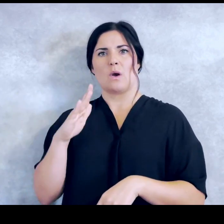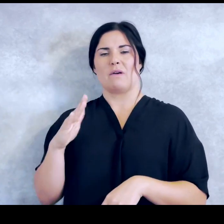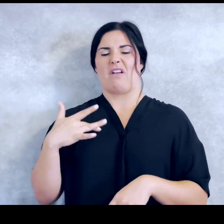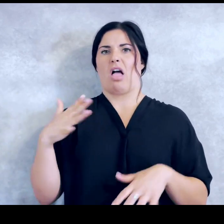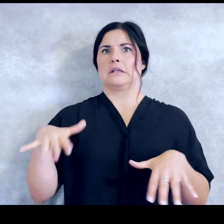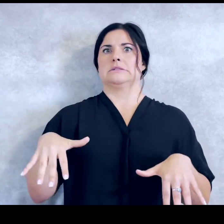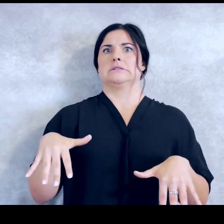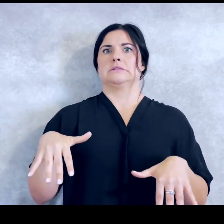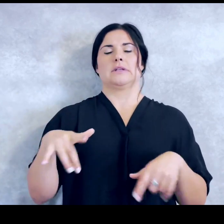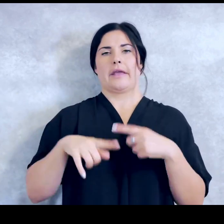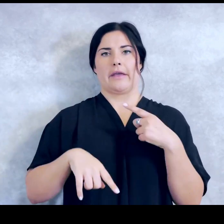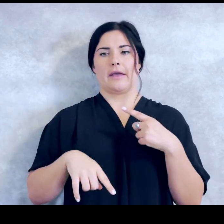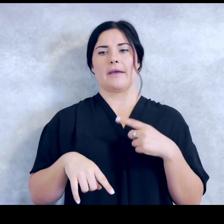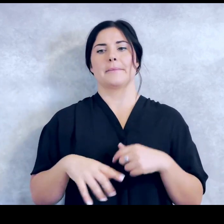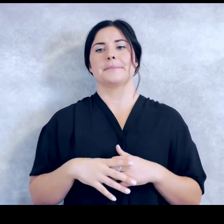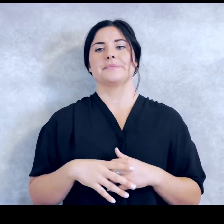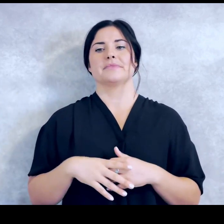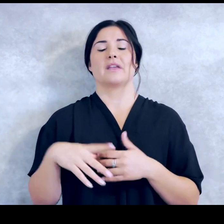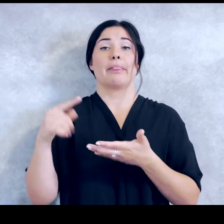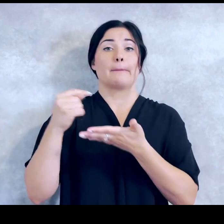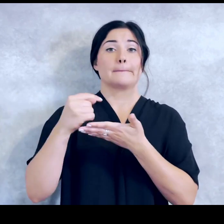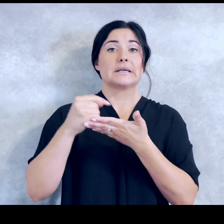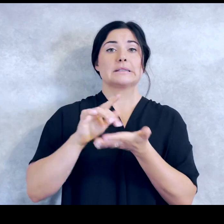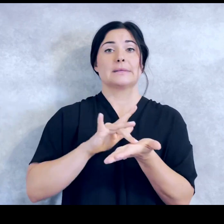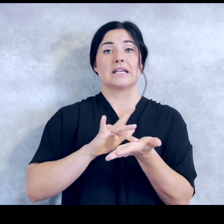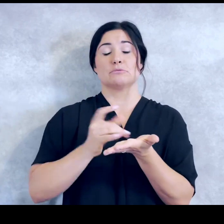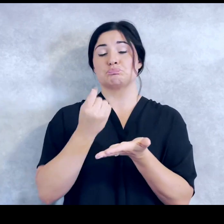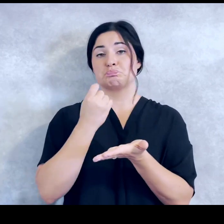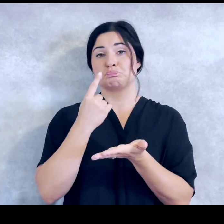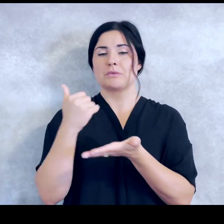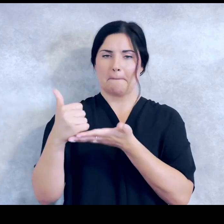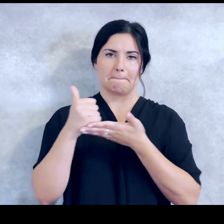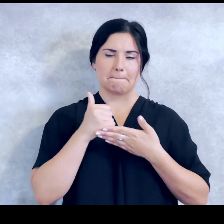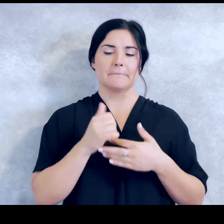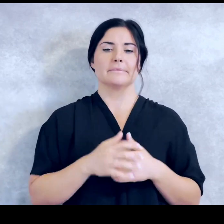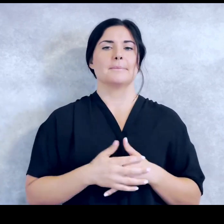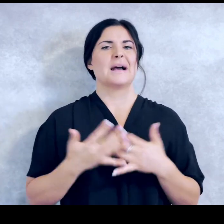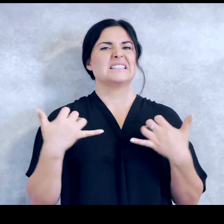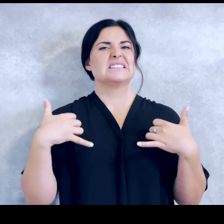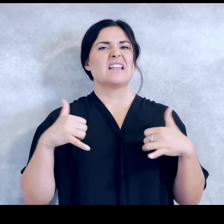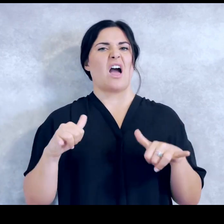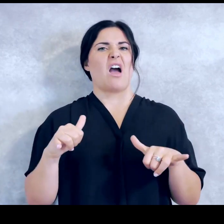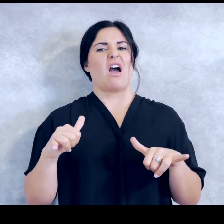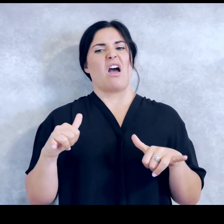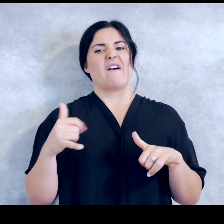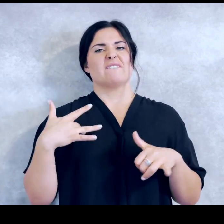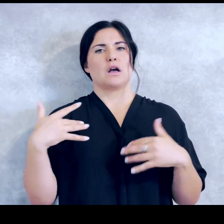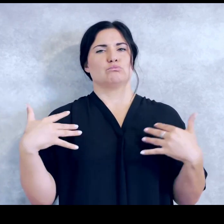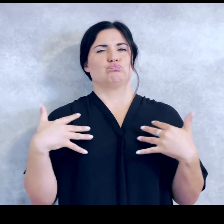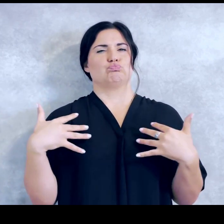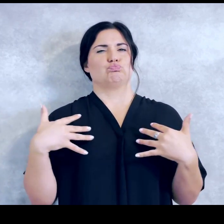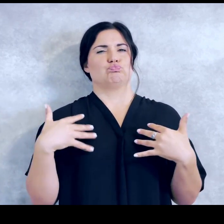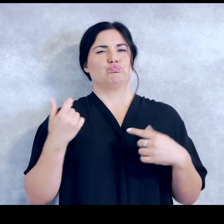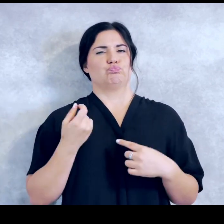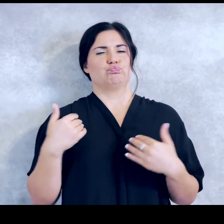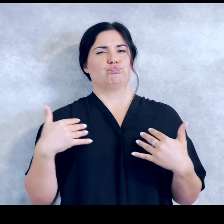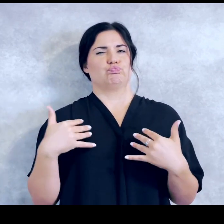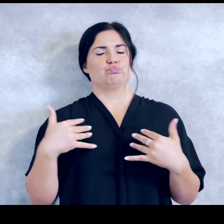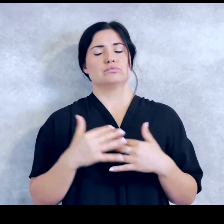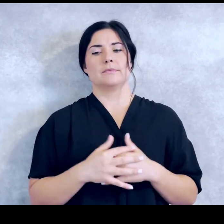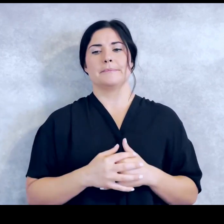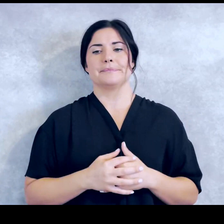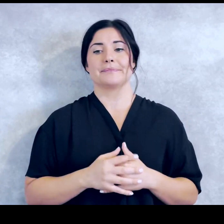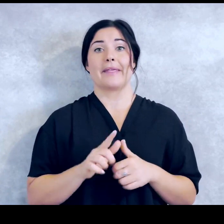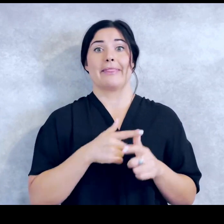big no-no. Mm-hmm. Therapy, medication, and everything helped me, but I still had that little something. And then I